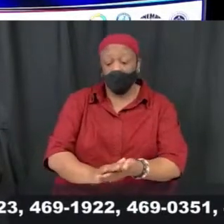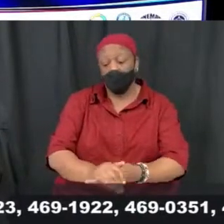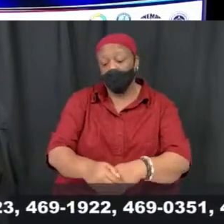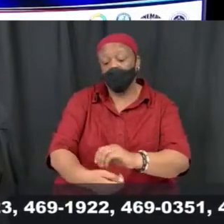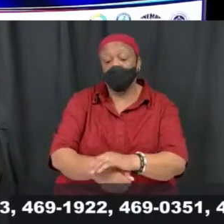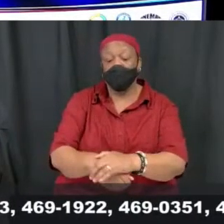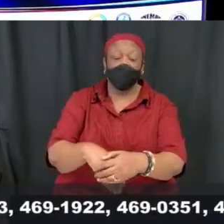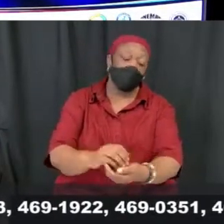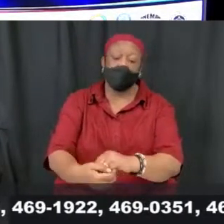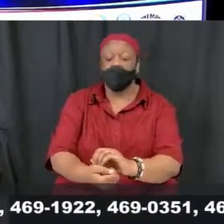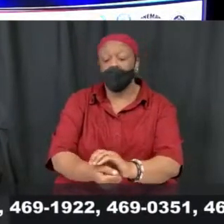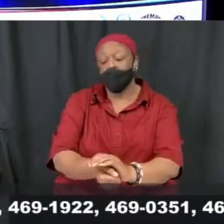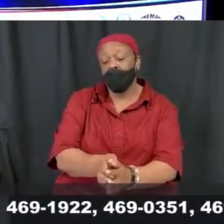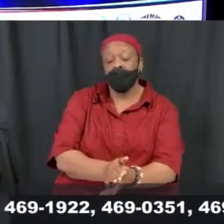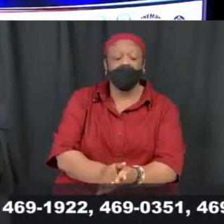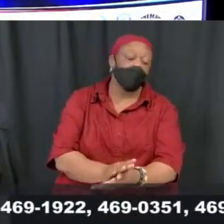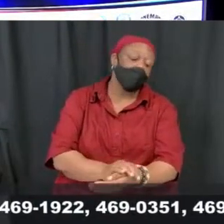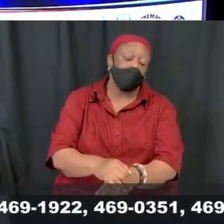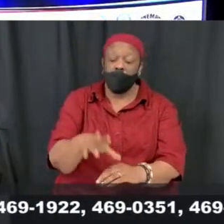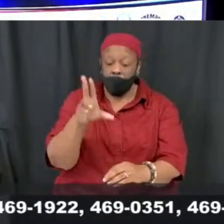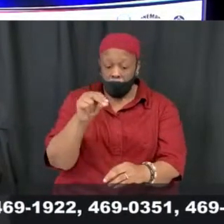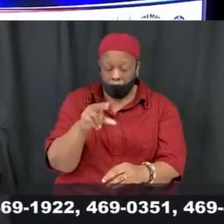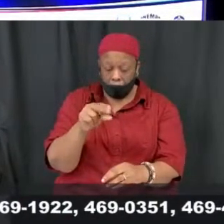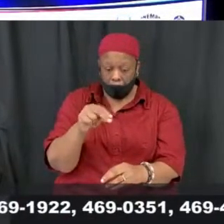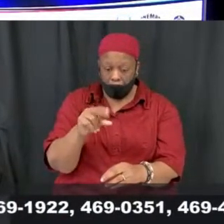severe drought.